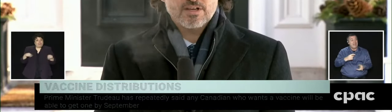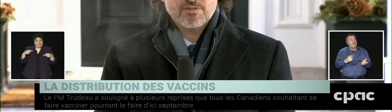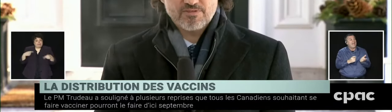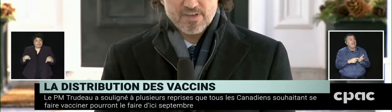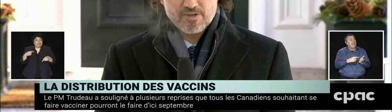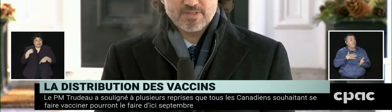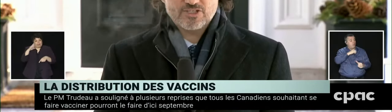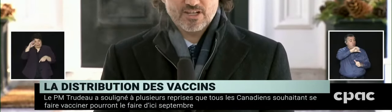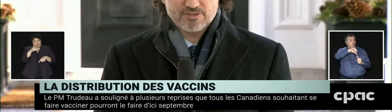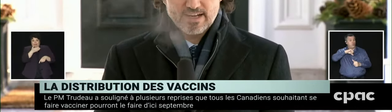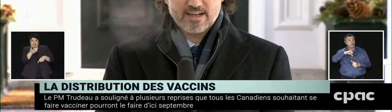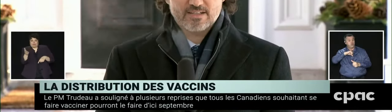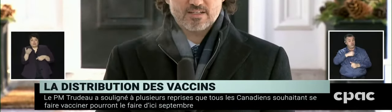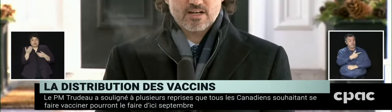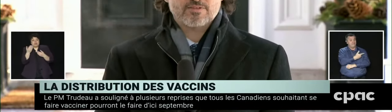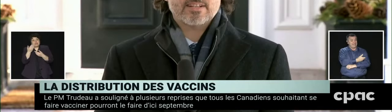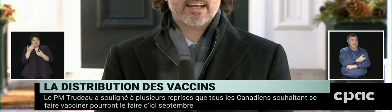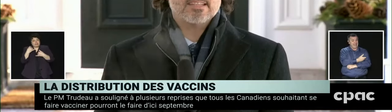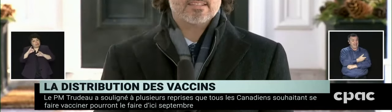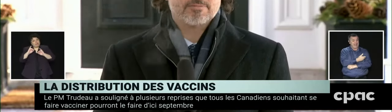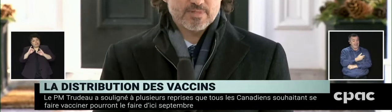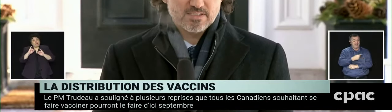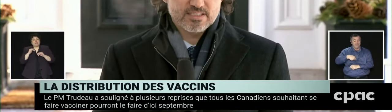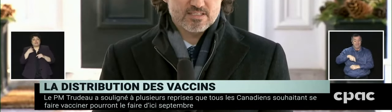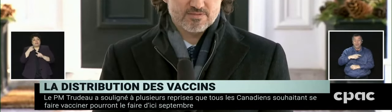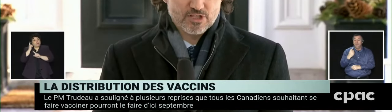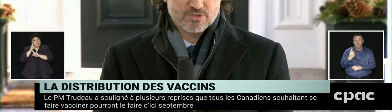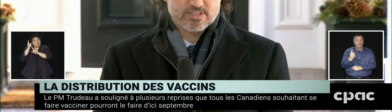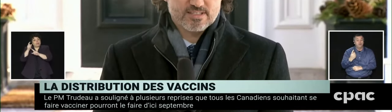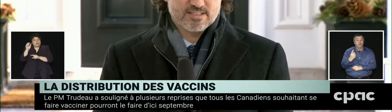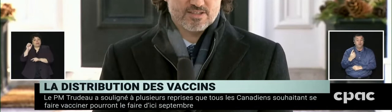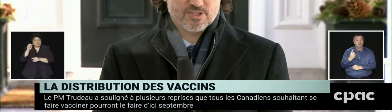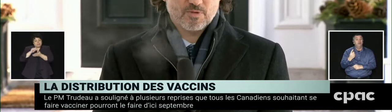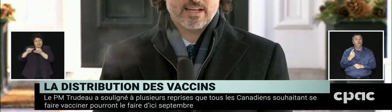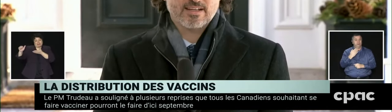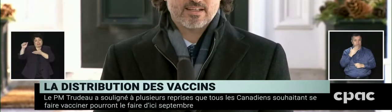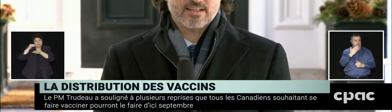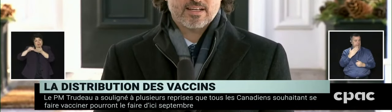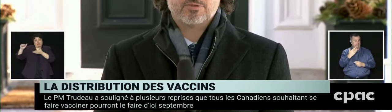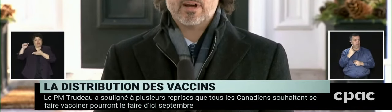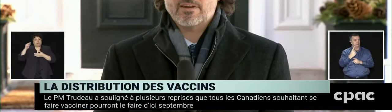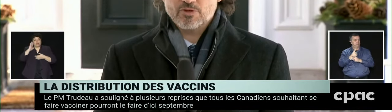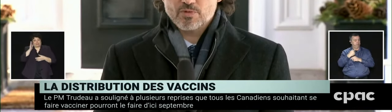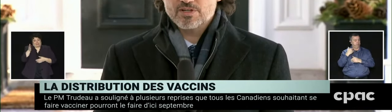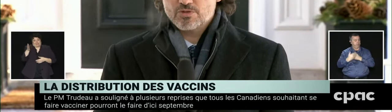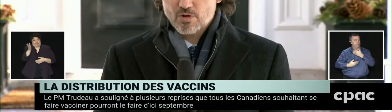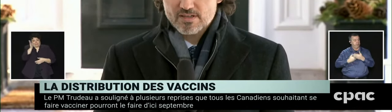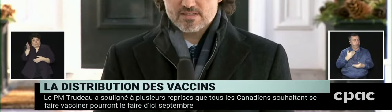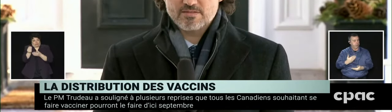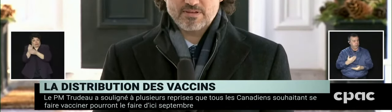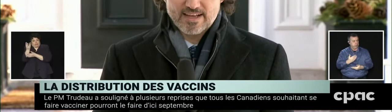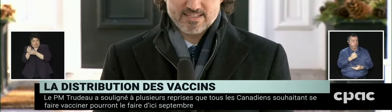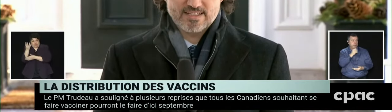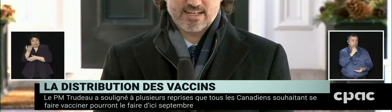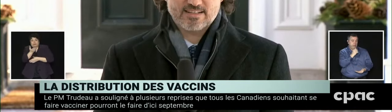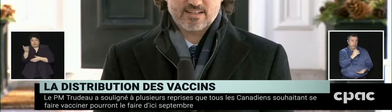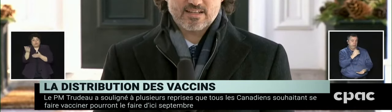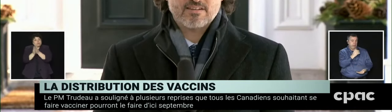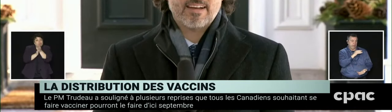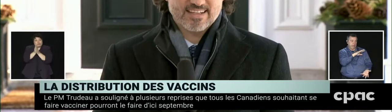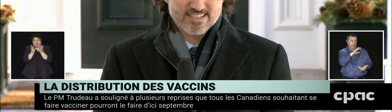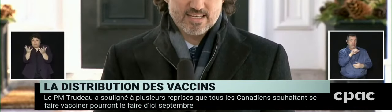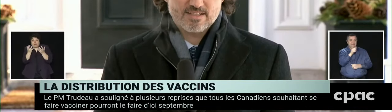still very much on track for tens of millions of doses into the spring, and for everyone who wants to be